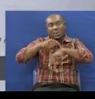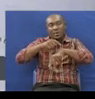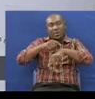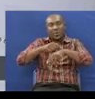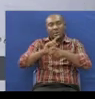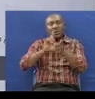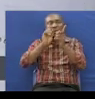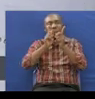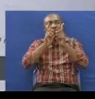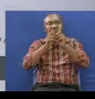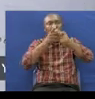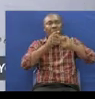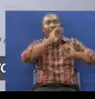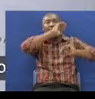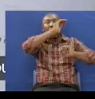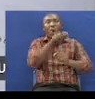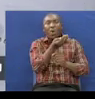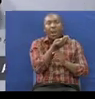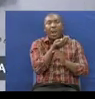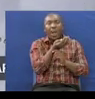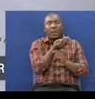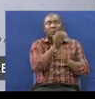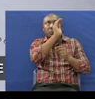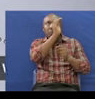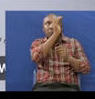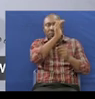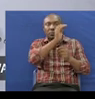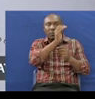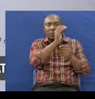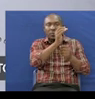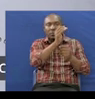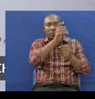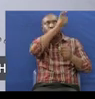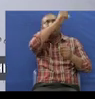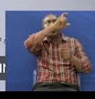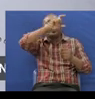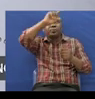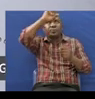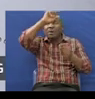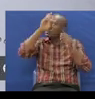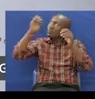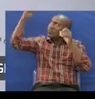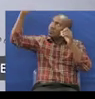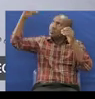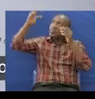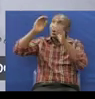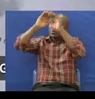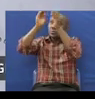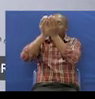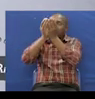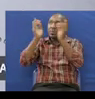at this corner. It will come the time during its revolution, the moon will come in